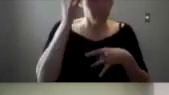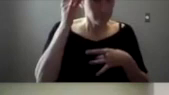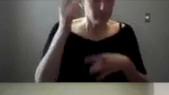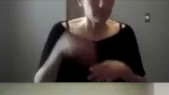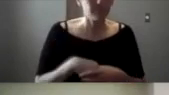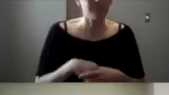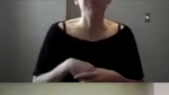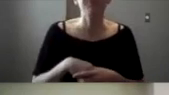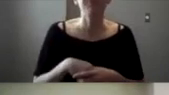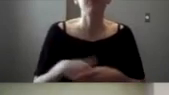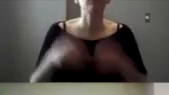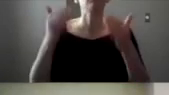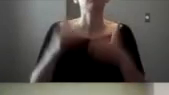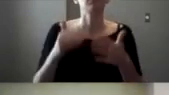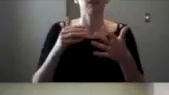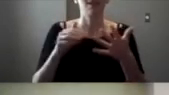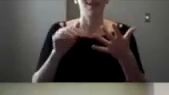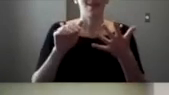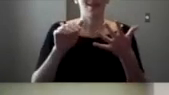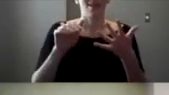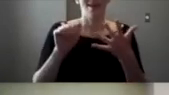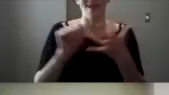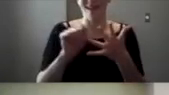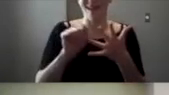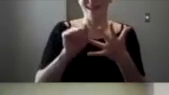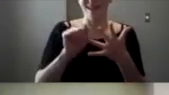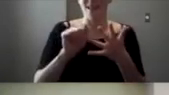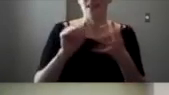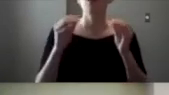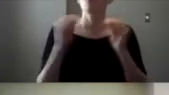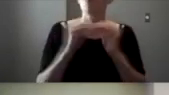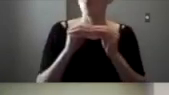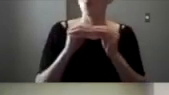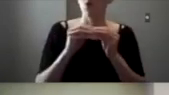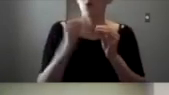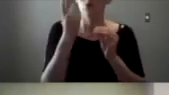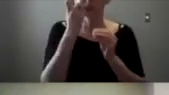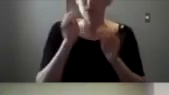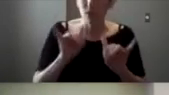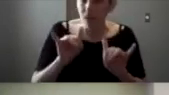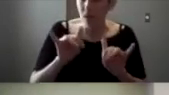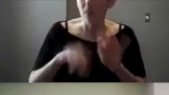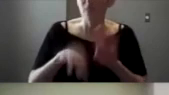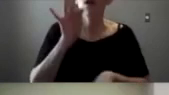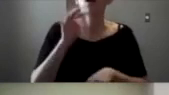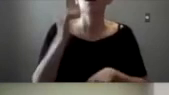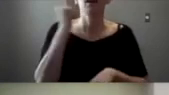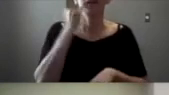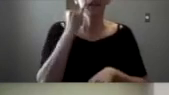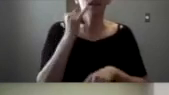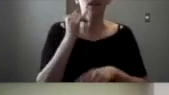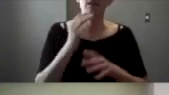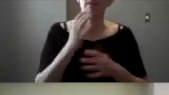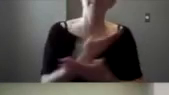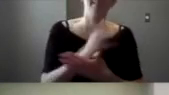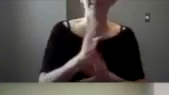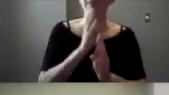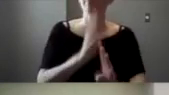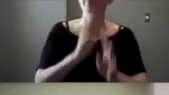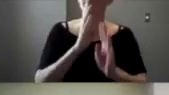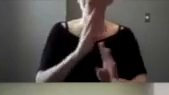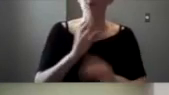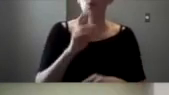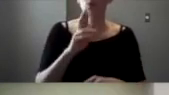about activity, that activities like singing or very loud speaking increase the risk. And you've probably heard about a super spreader